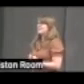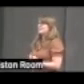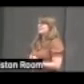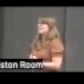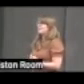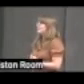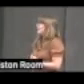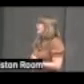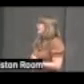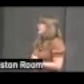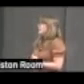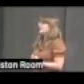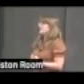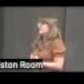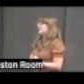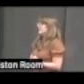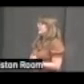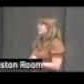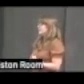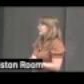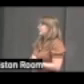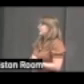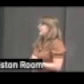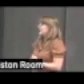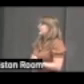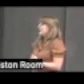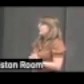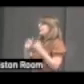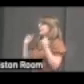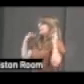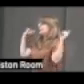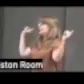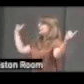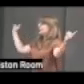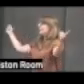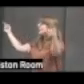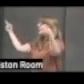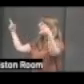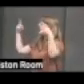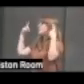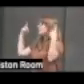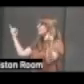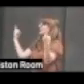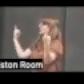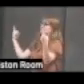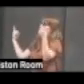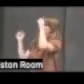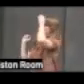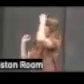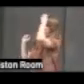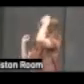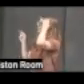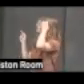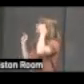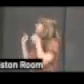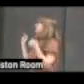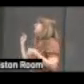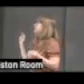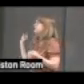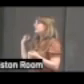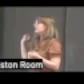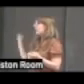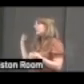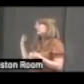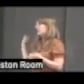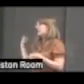great question because I have a follow-up paper coming out where I started recording how many people were around because I started noticing